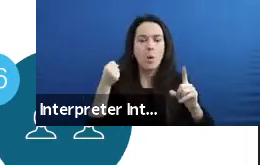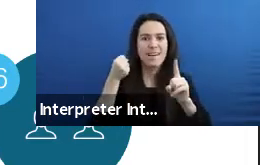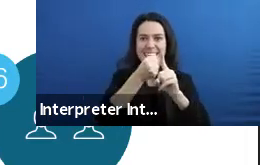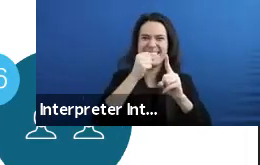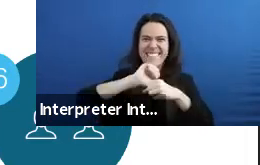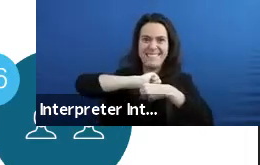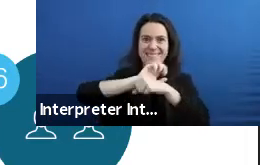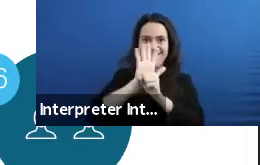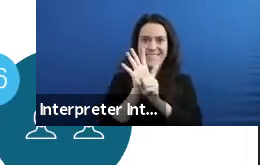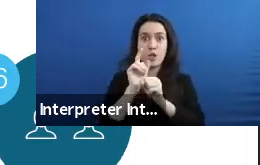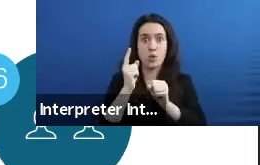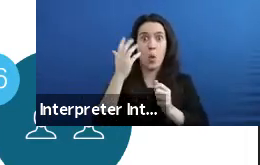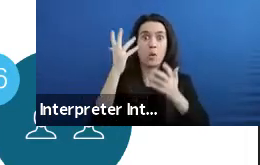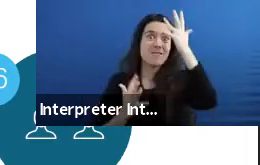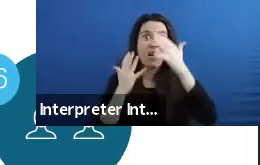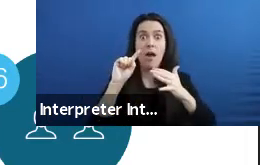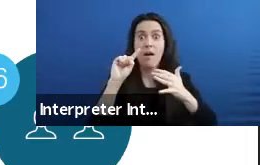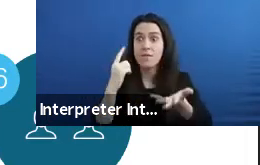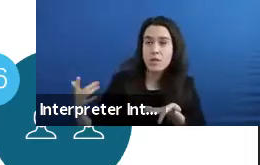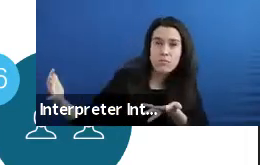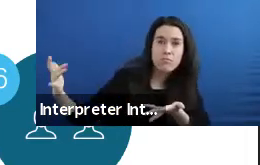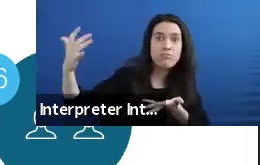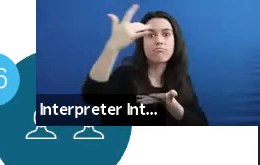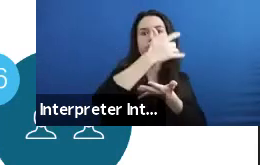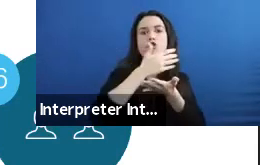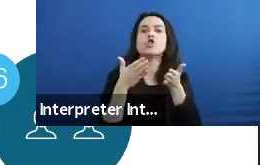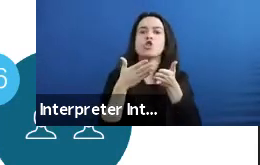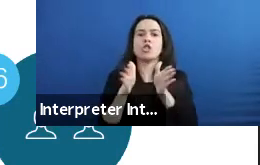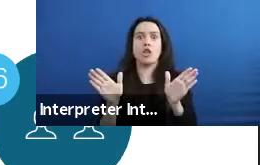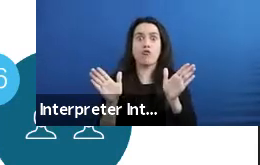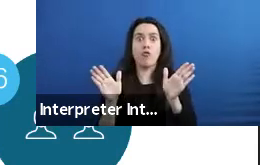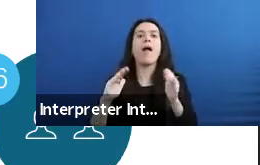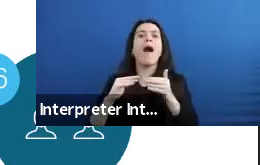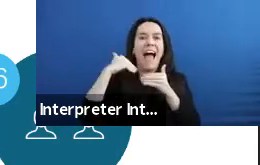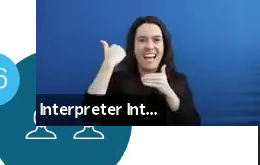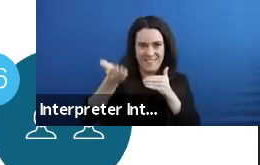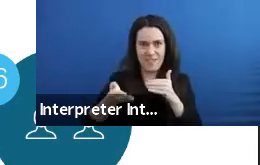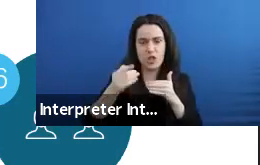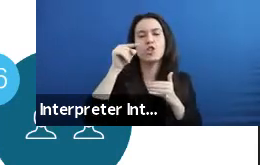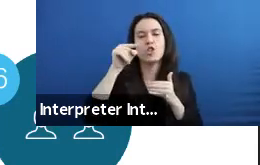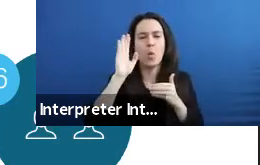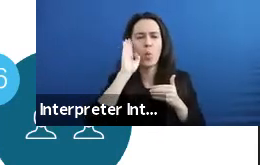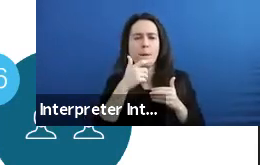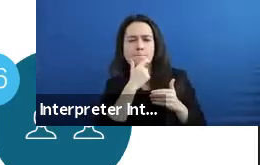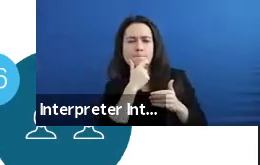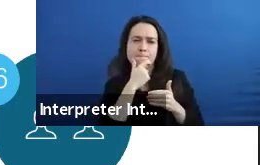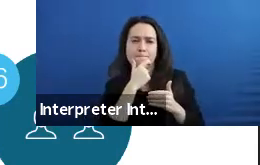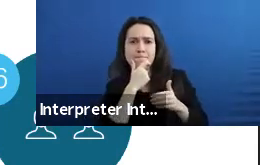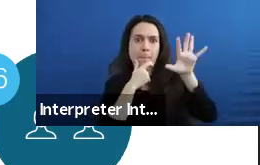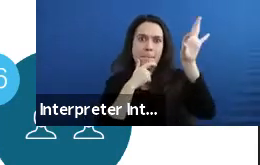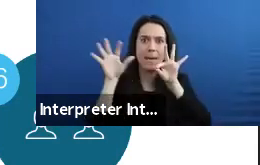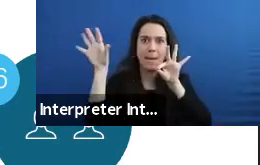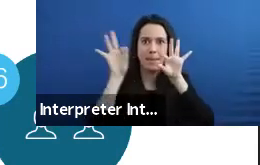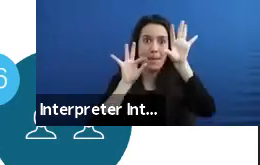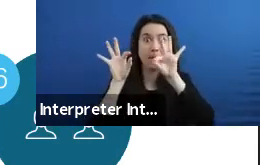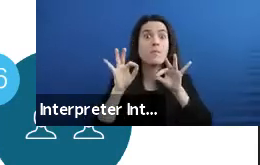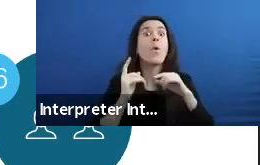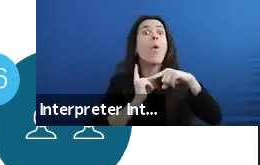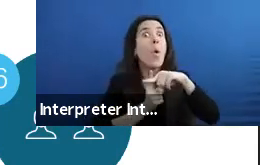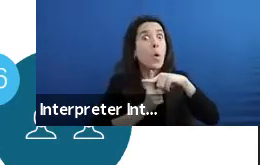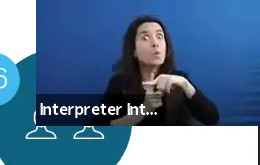which countries to select concretely. And following this, we will also carry out a survey program. It will